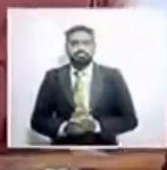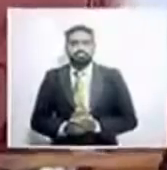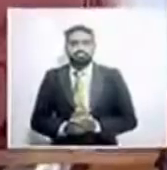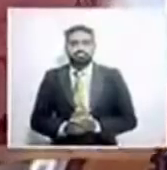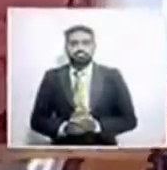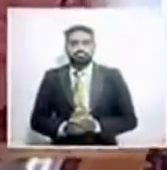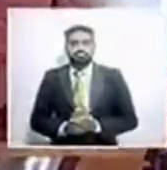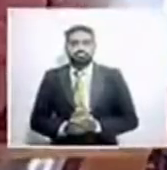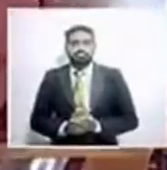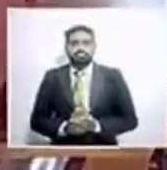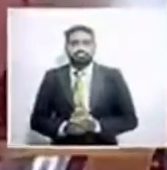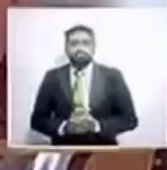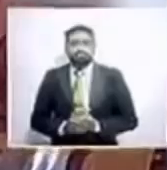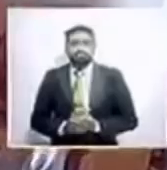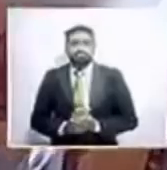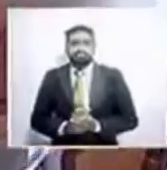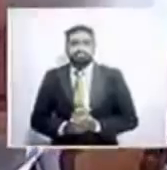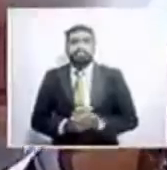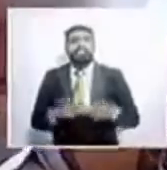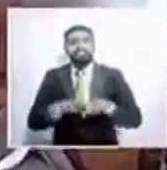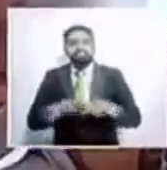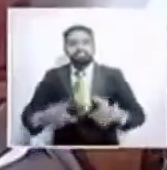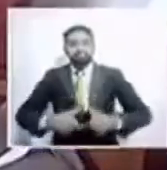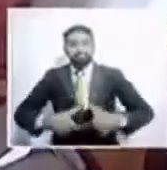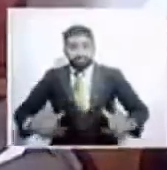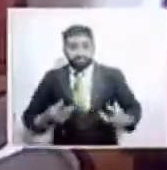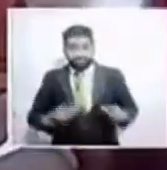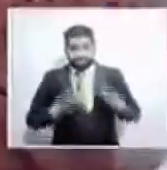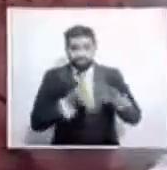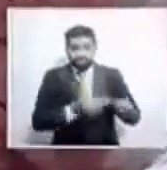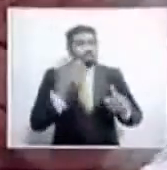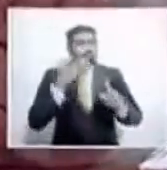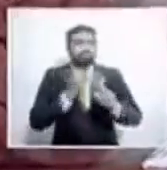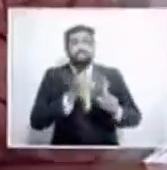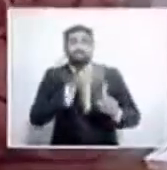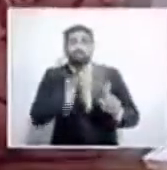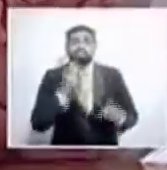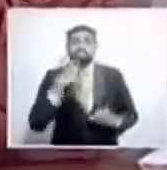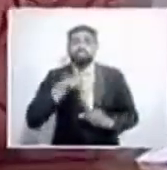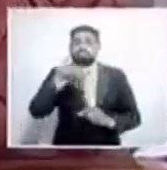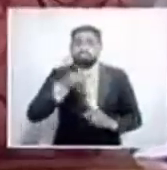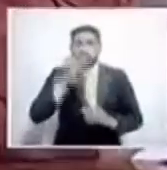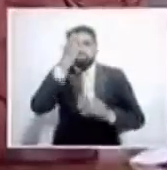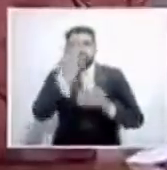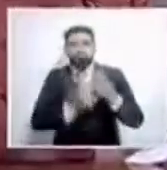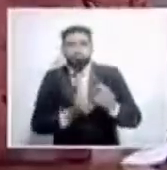The title was given honoring the social, traditional and religious services rendered by the opposition leader.